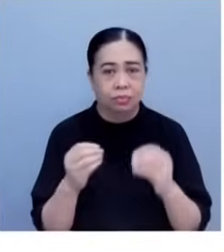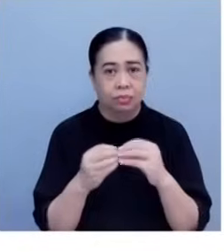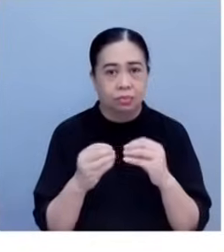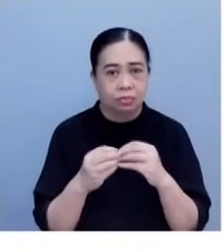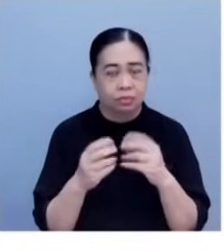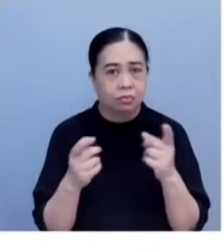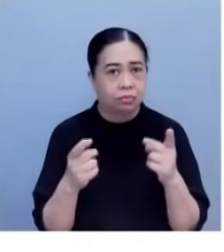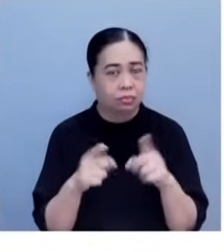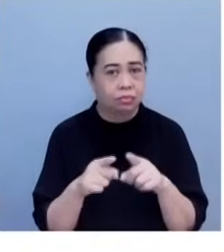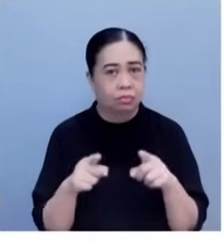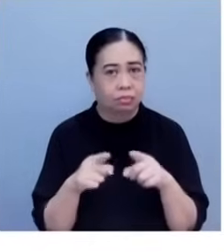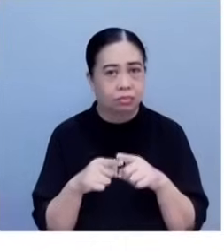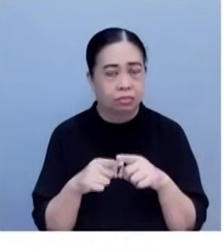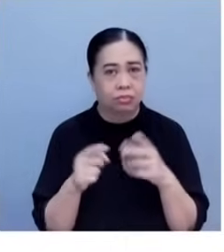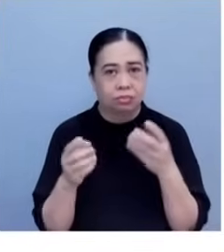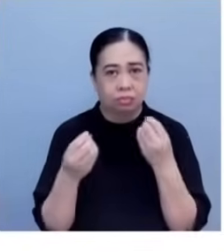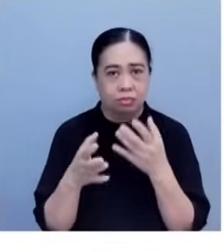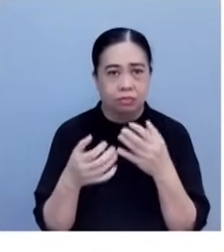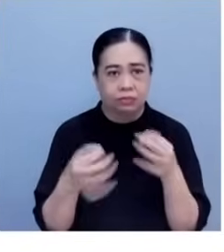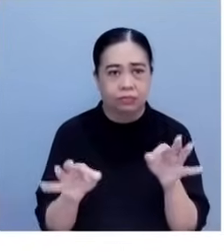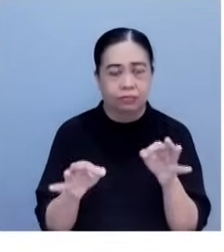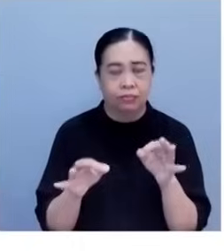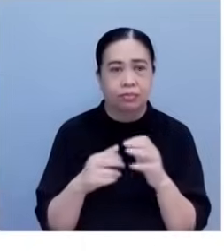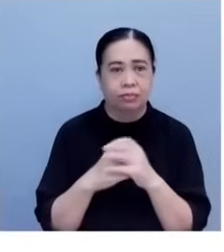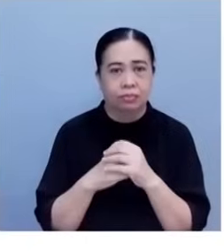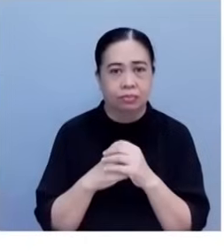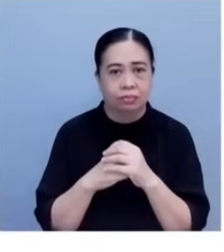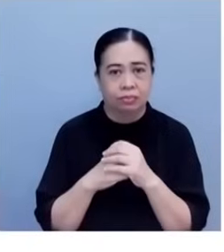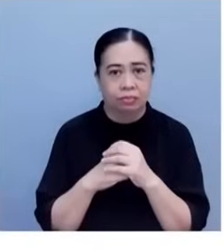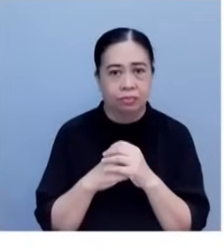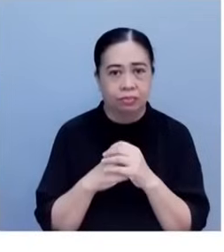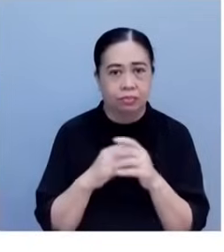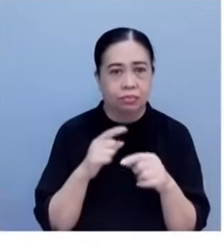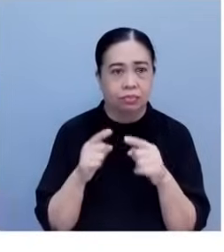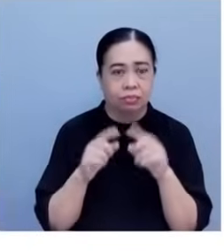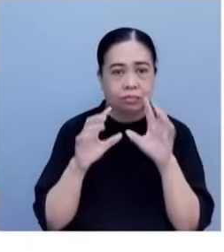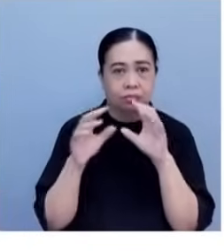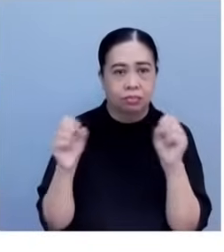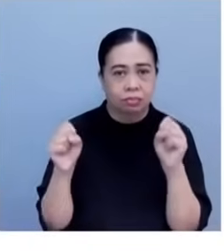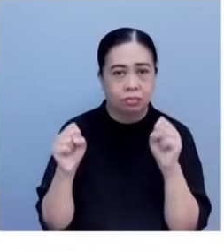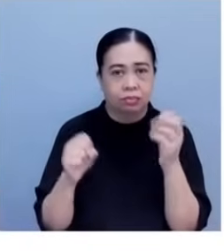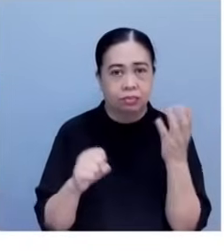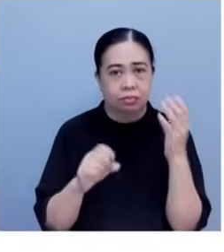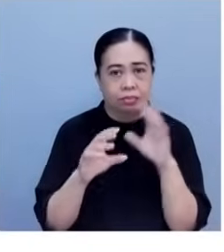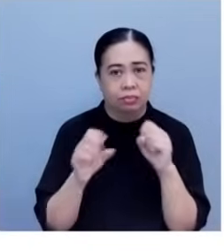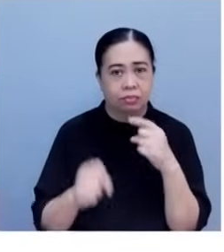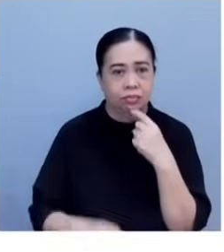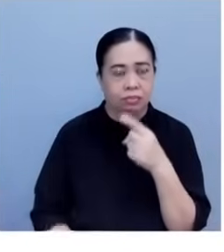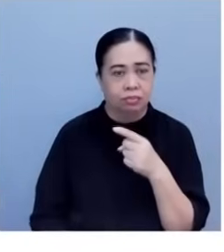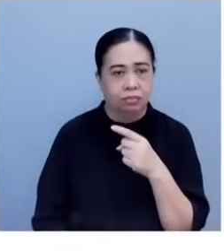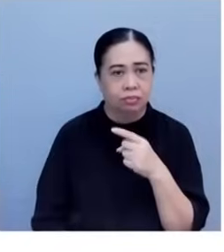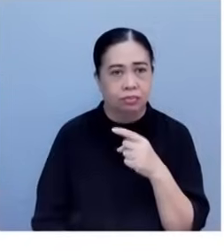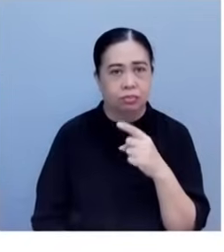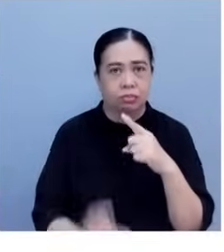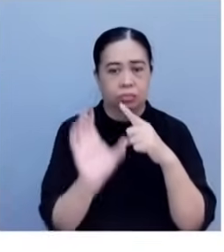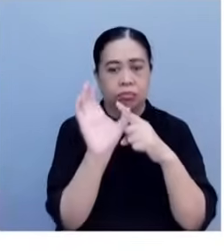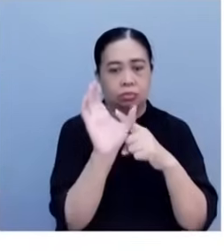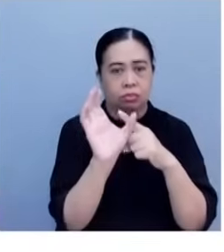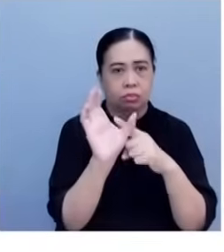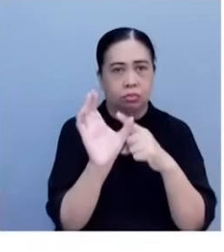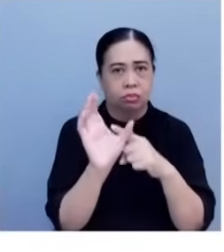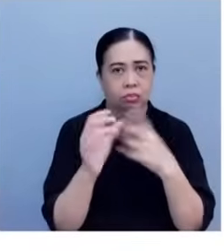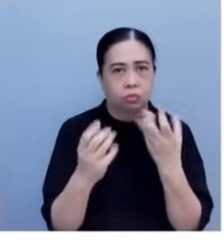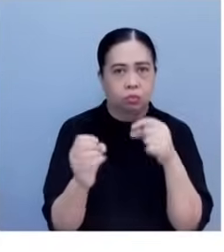Moreover, Carmina, let me finish. When the former president says, you communists, I want to